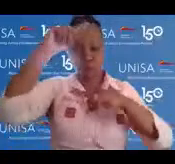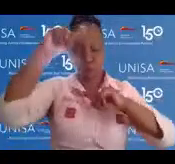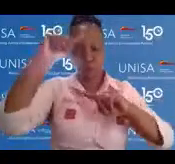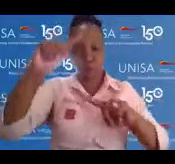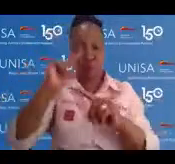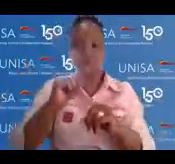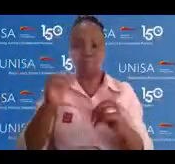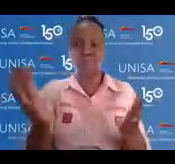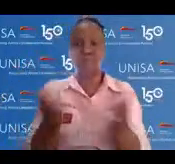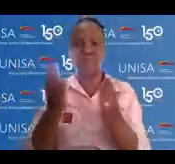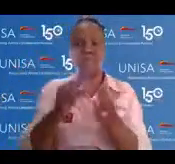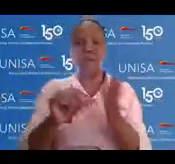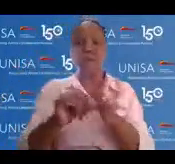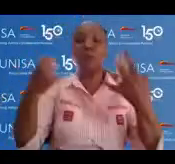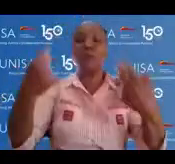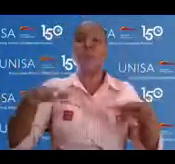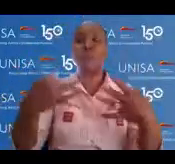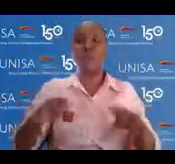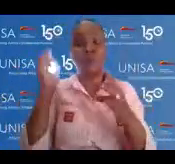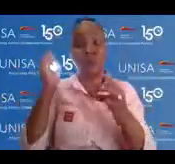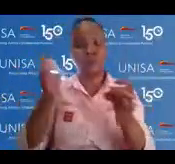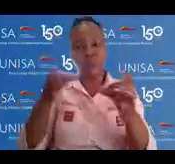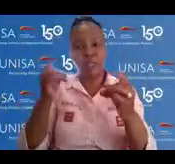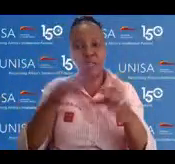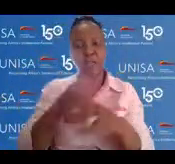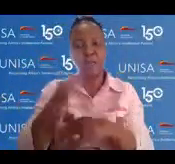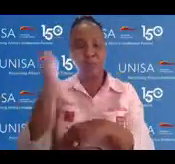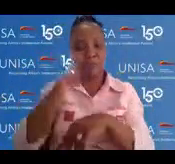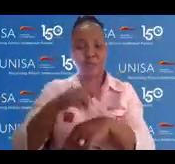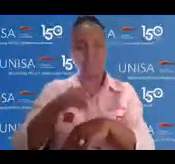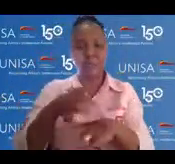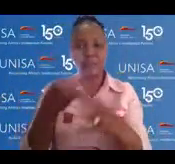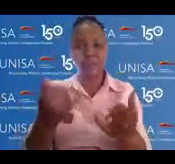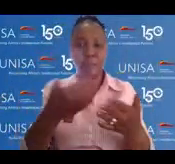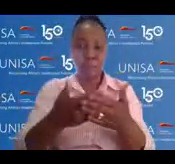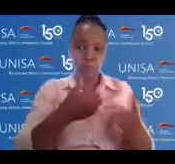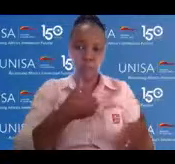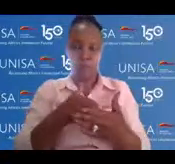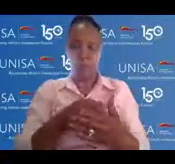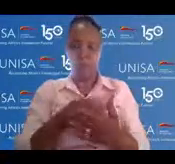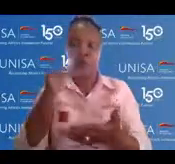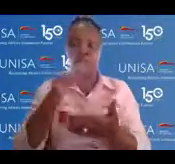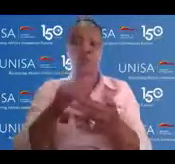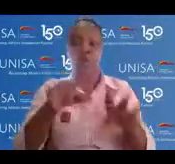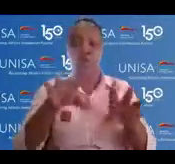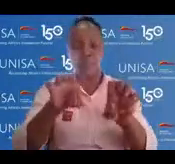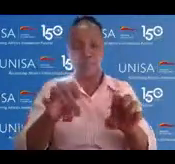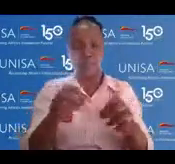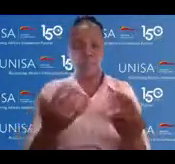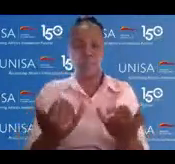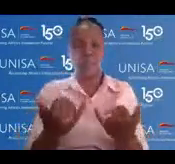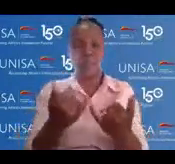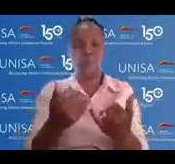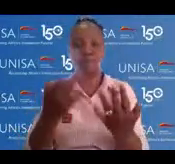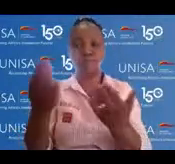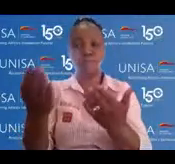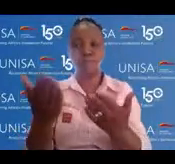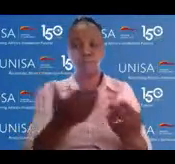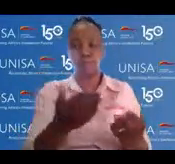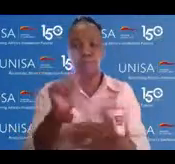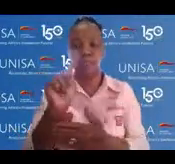information that you need to now consider before you get into the examination. So let me hand over to my colleagues, Tabang and Lucas. Thank you so